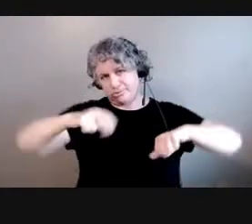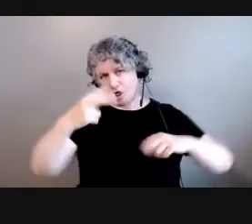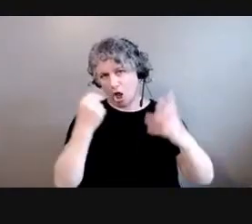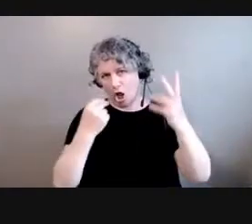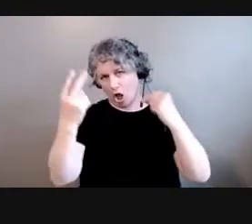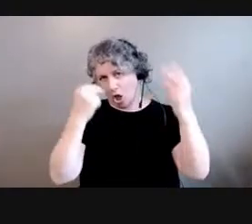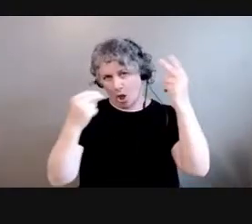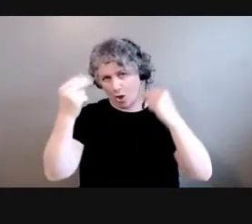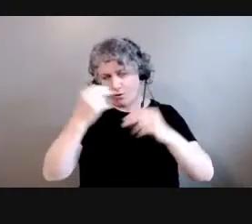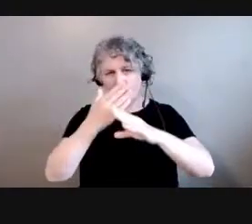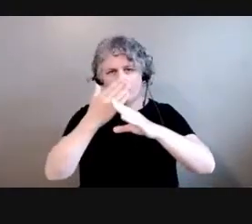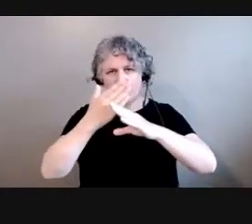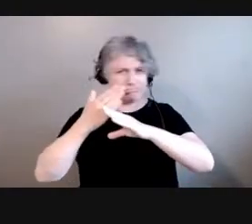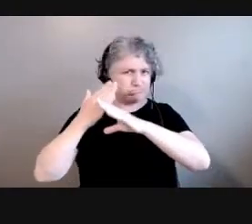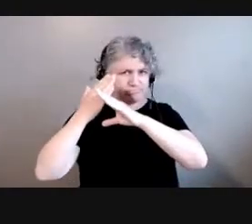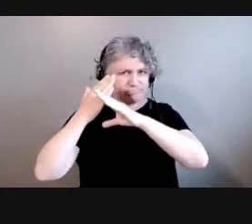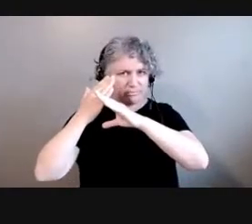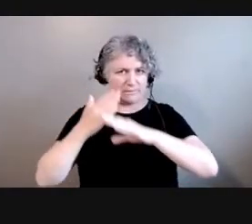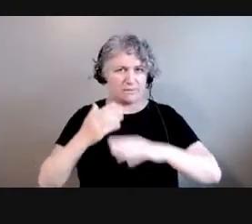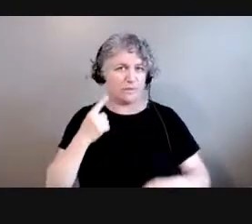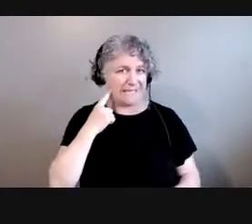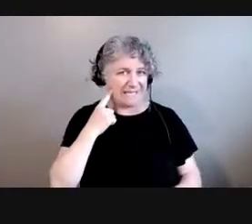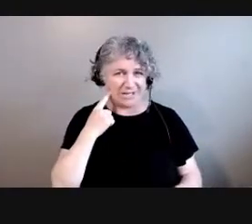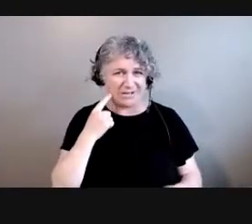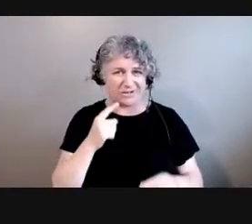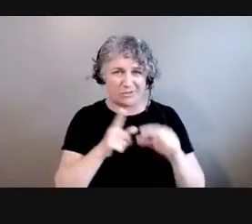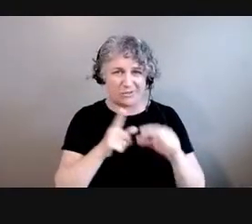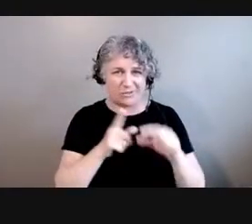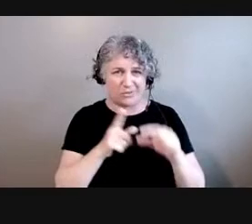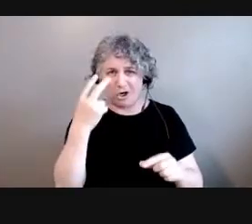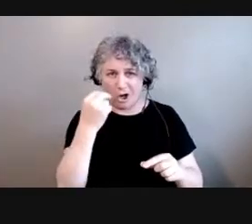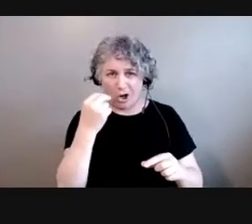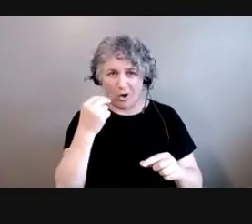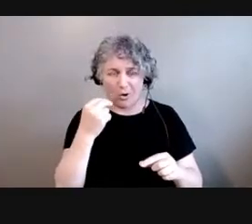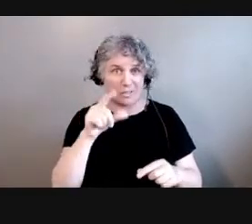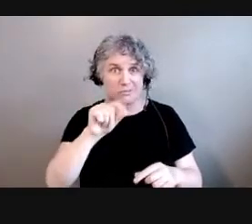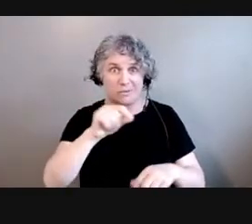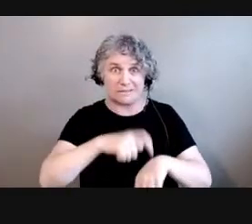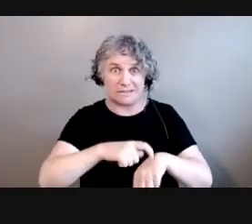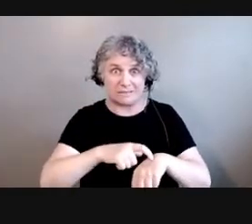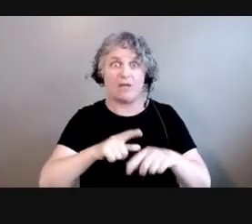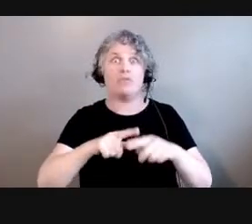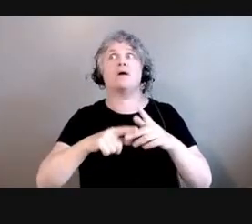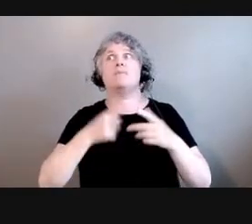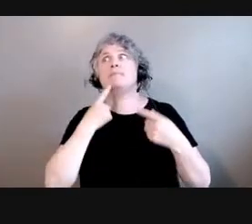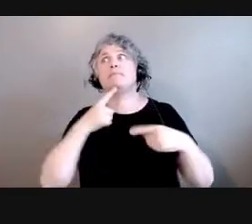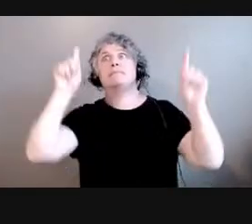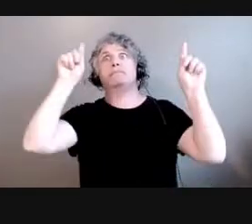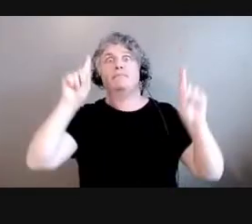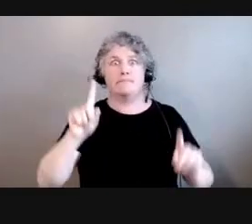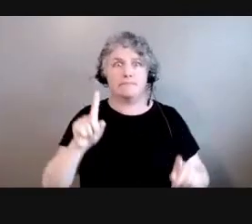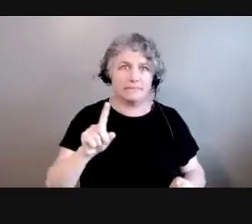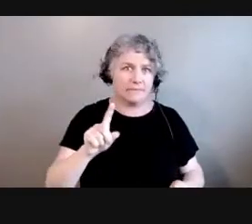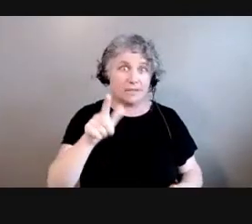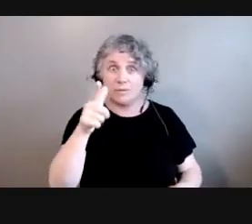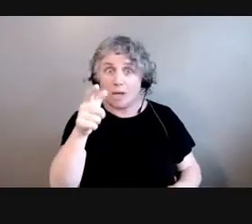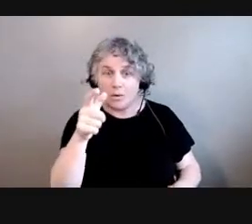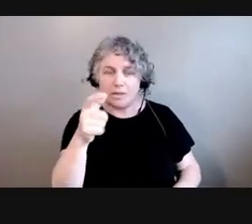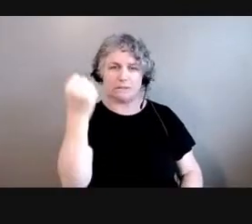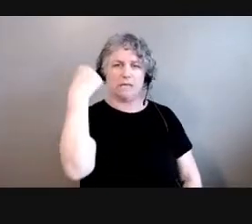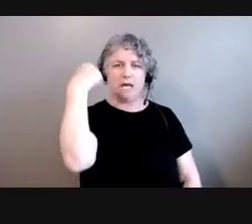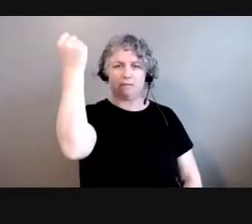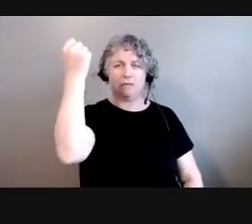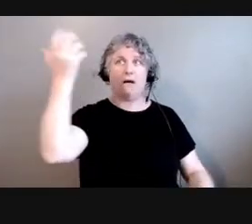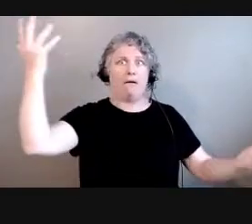accessibility. We hear the word no 20 times before we may hear the word yes. Human beings are funny creatures. We